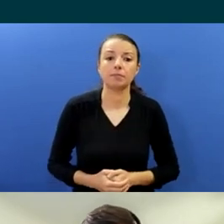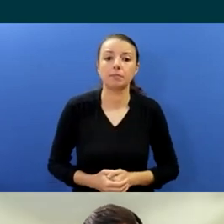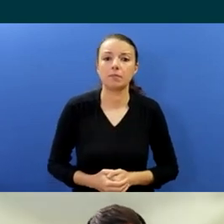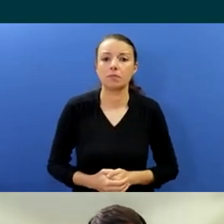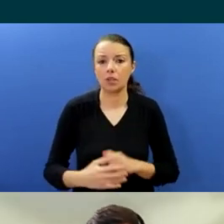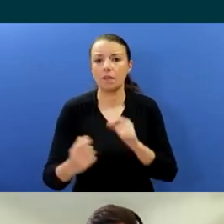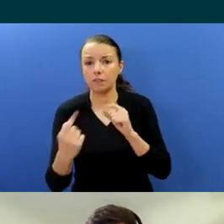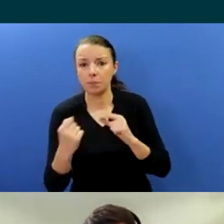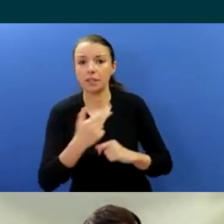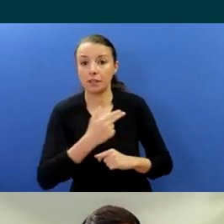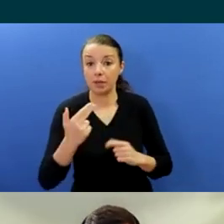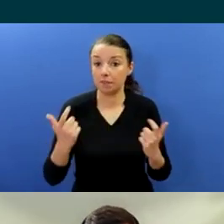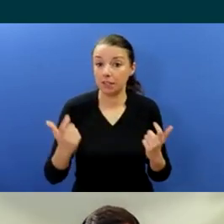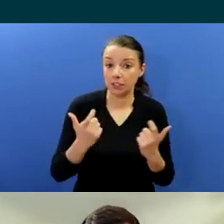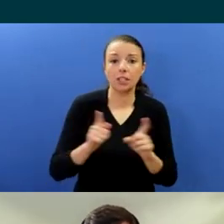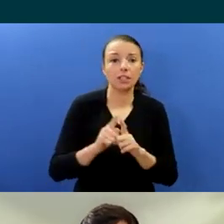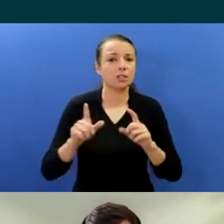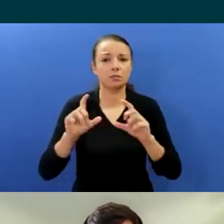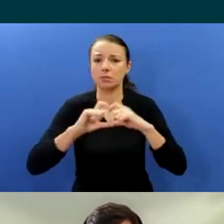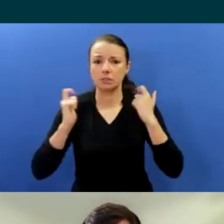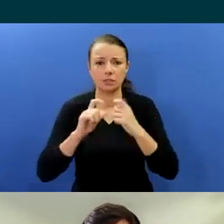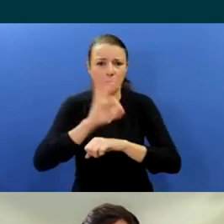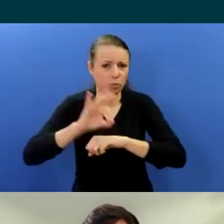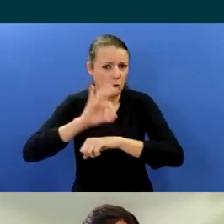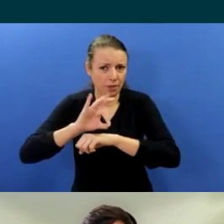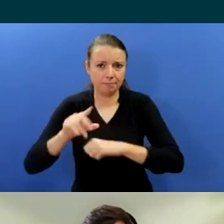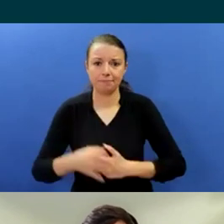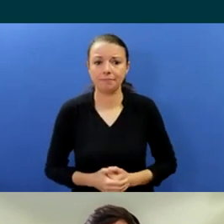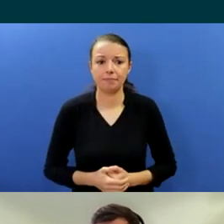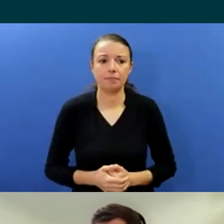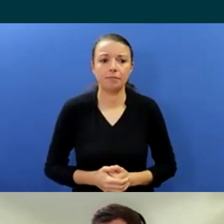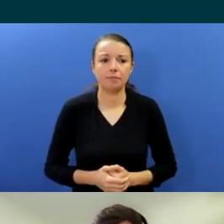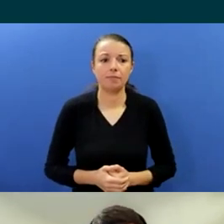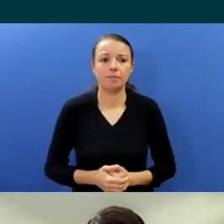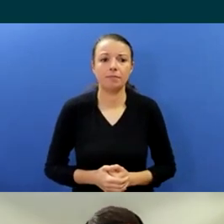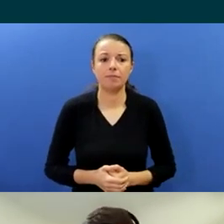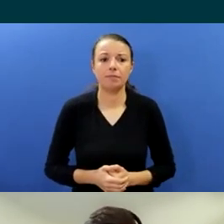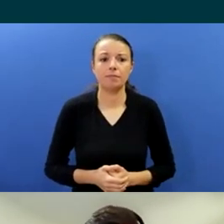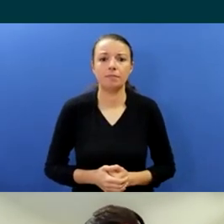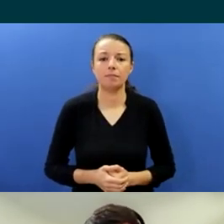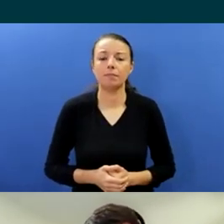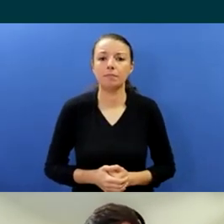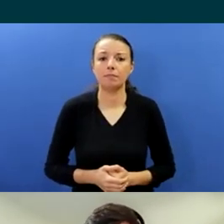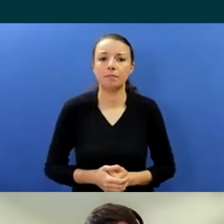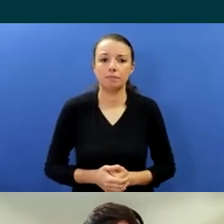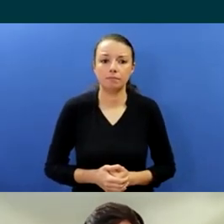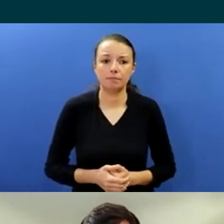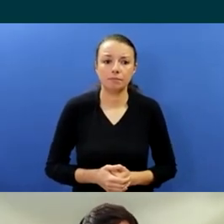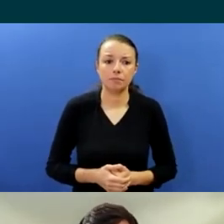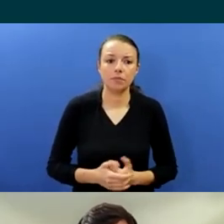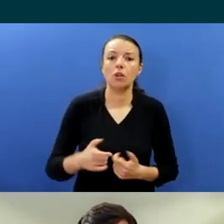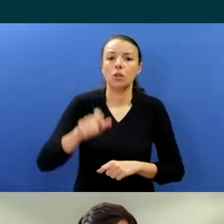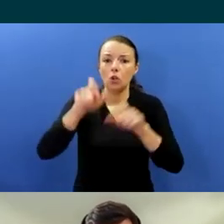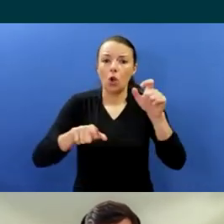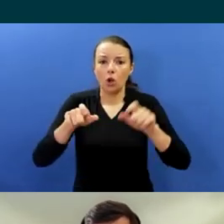By involving these local stakeholders, it was possible to overcome some resistance at an early stage, and local